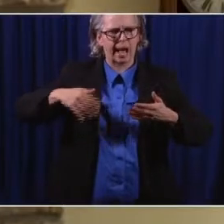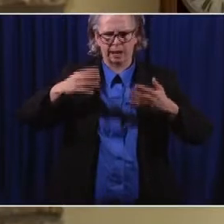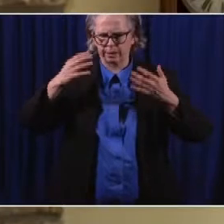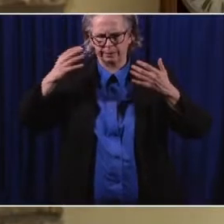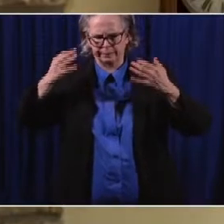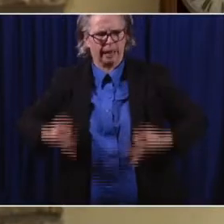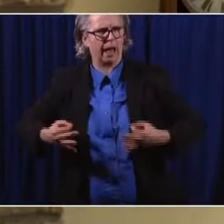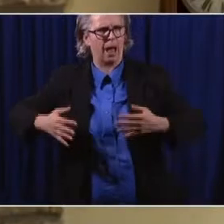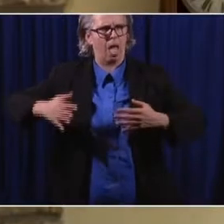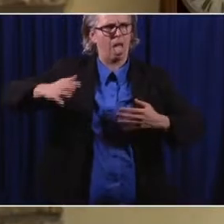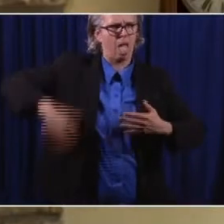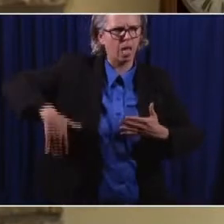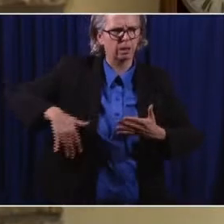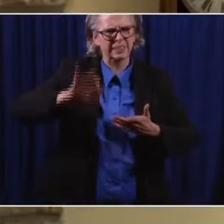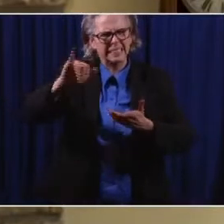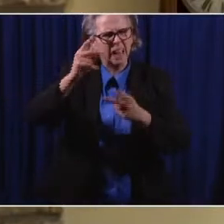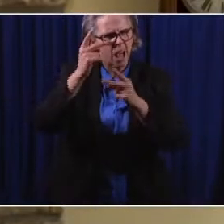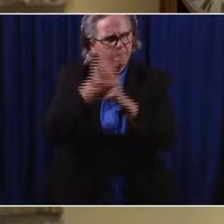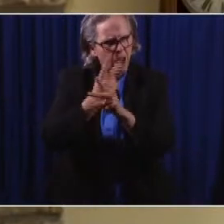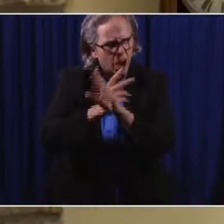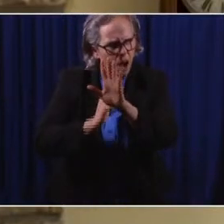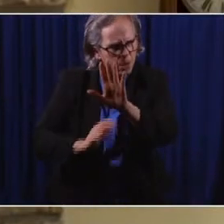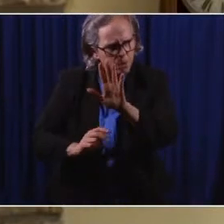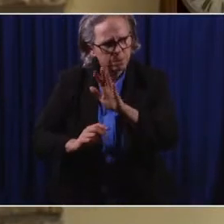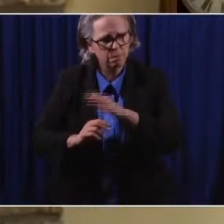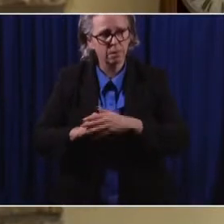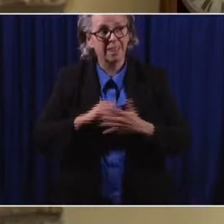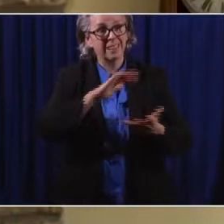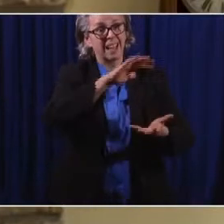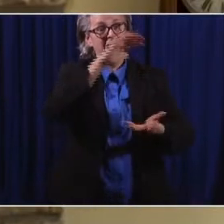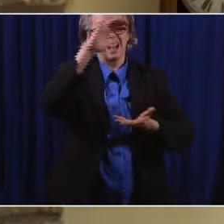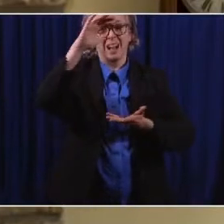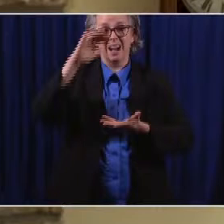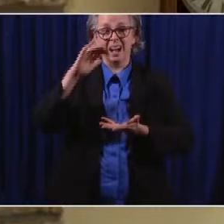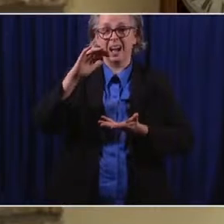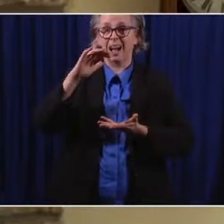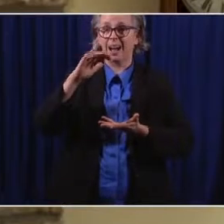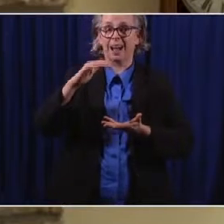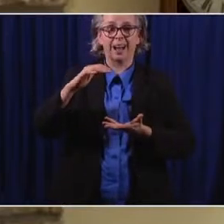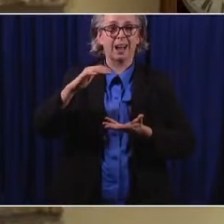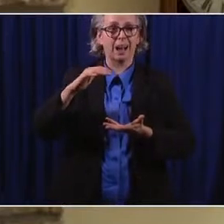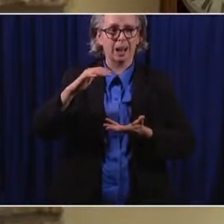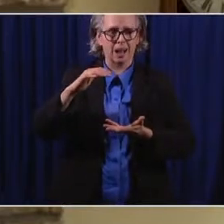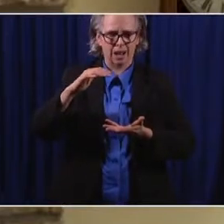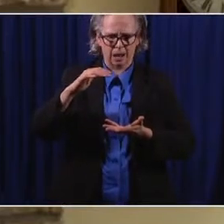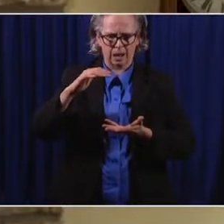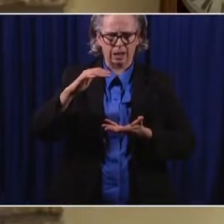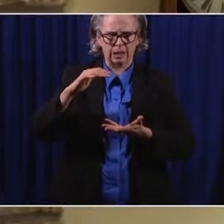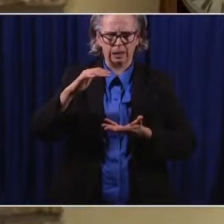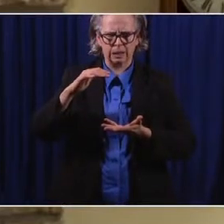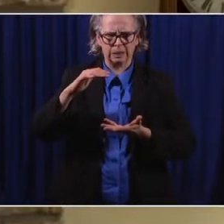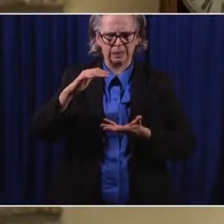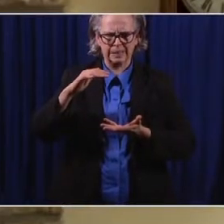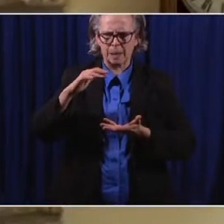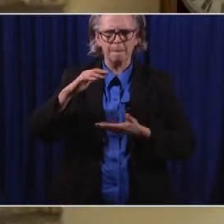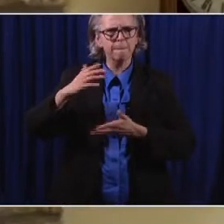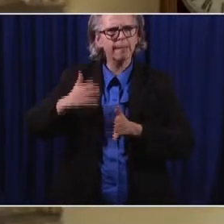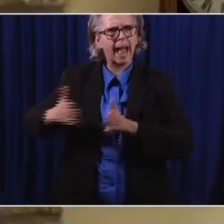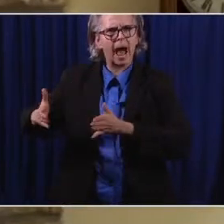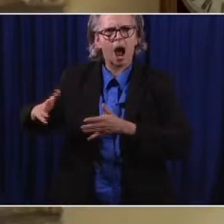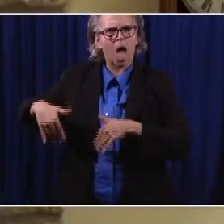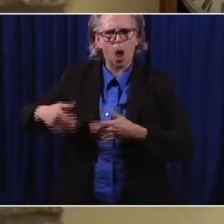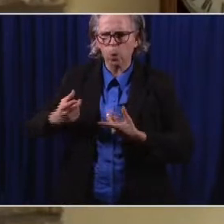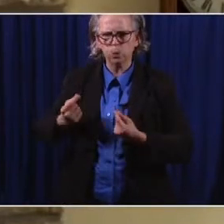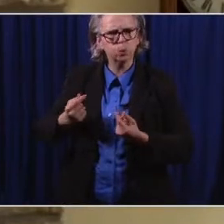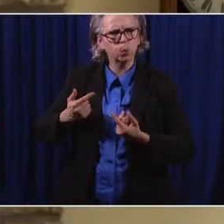allow Ohioans to do more things and try to do more things safely. So this would come into